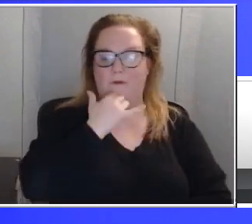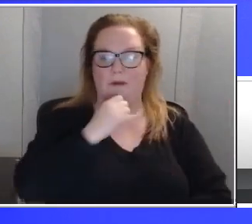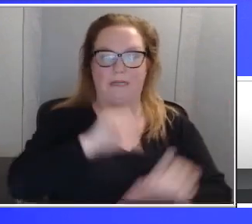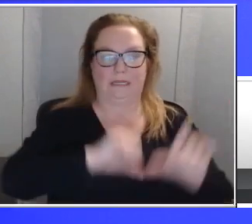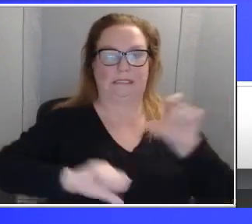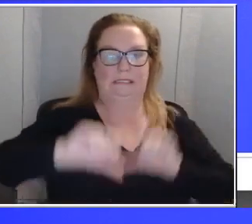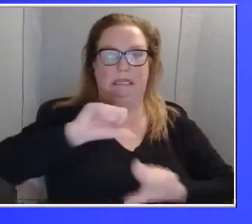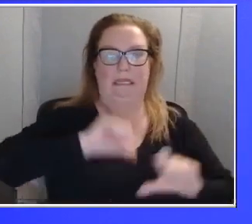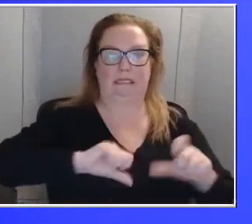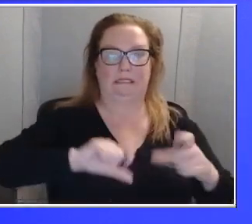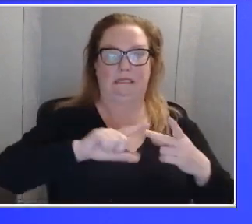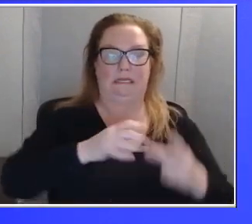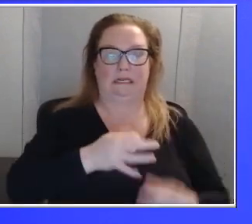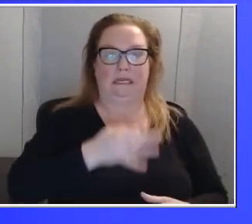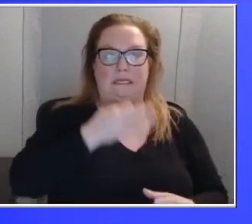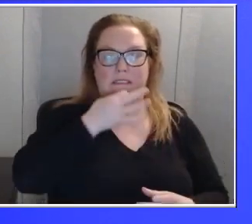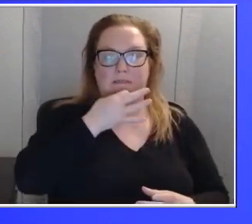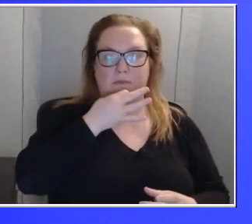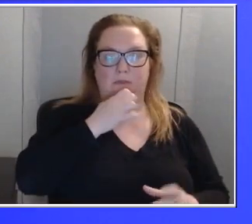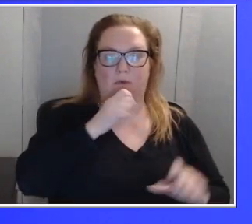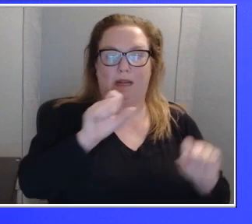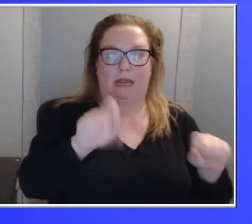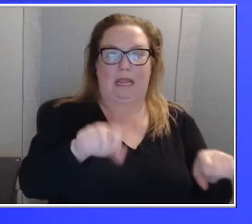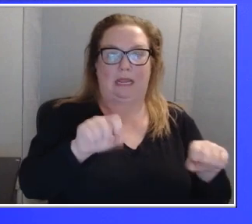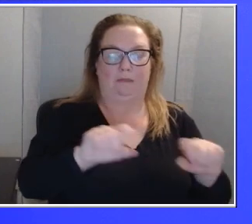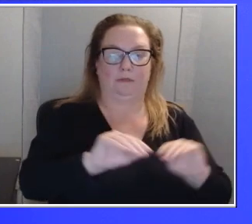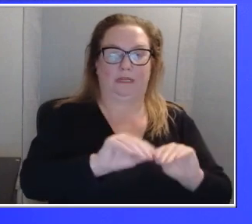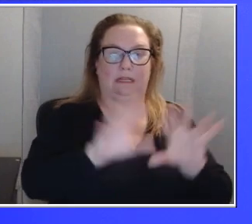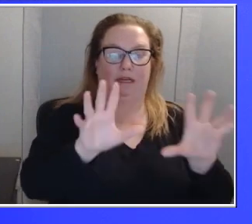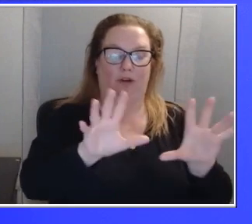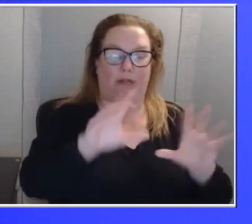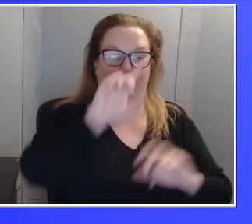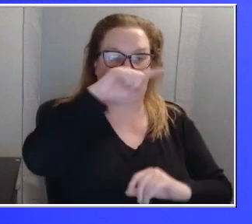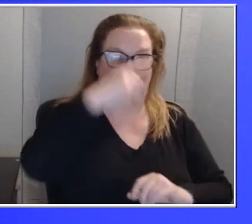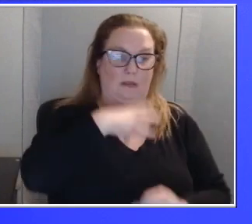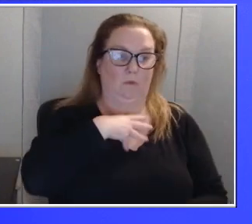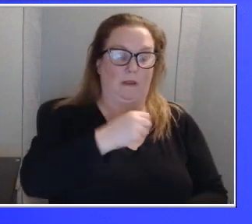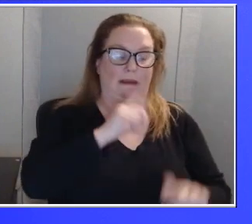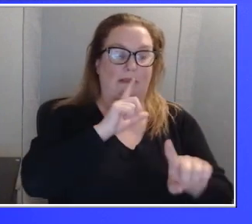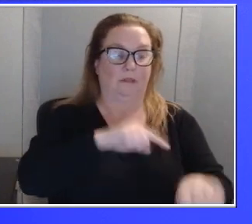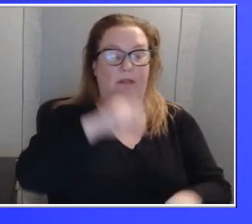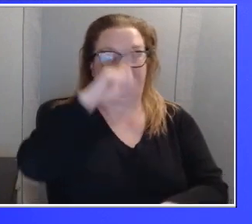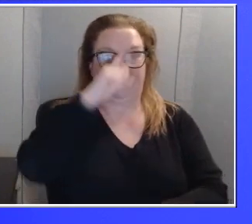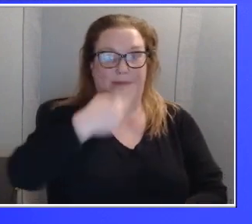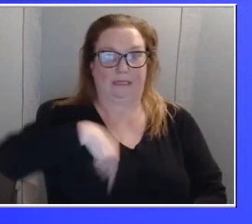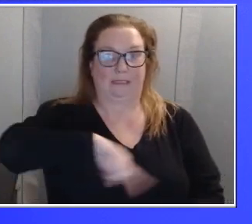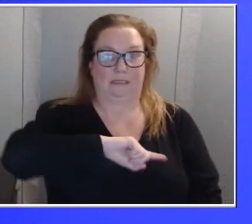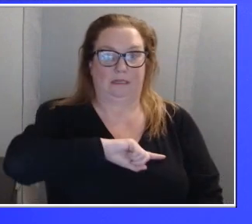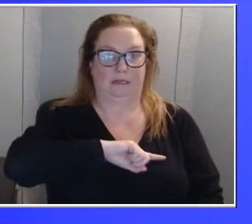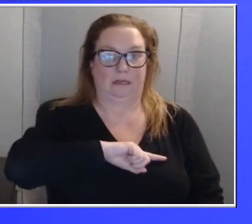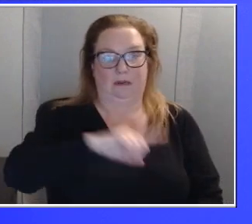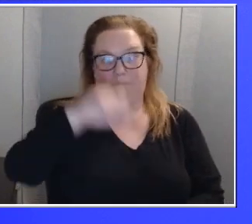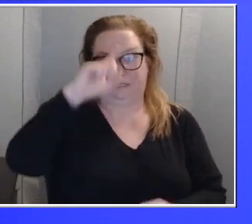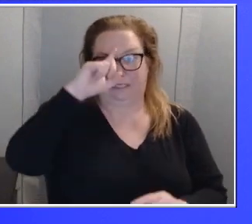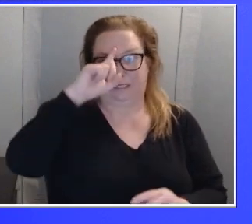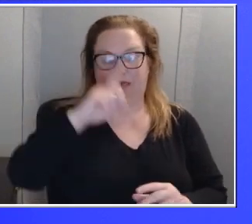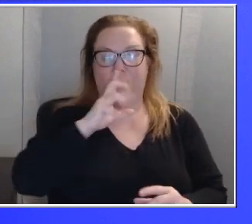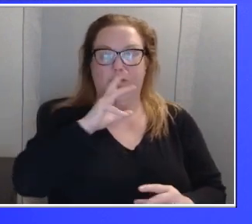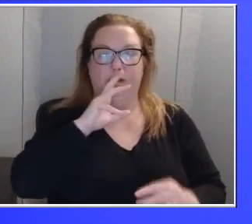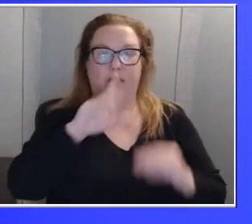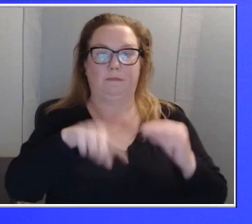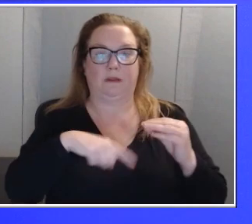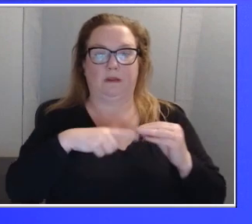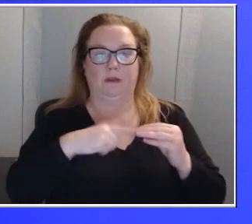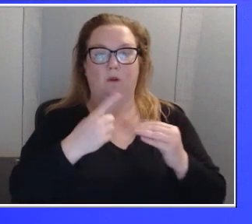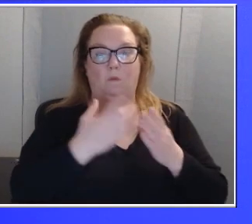and experts weren't able to give them clarity in some ways, but that's because we haven't. So I was just thinking about this while you were talking. One of the things